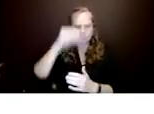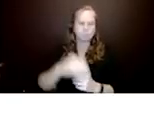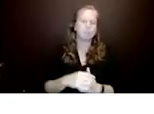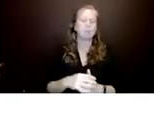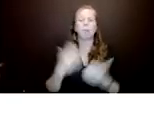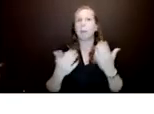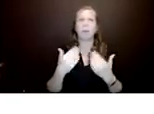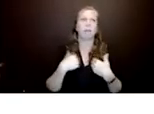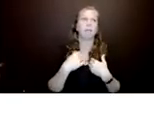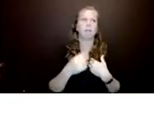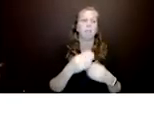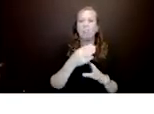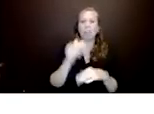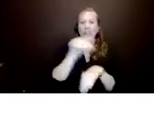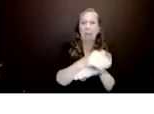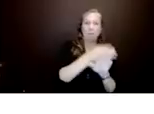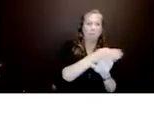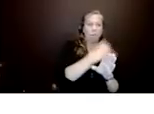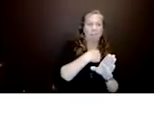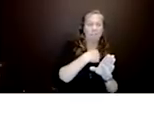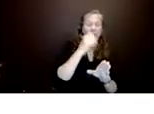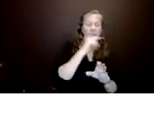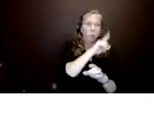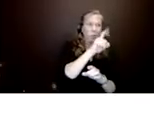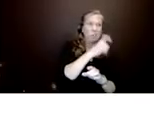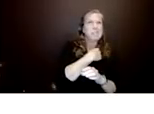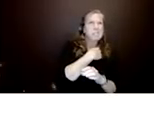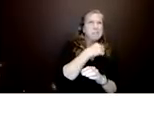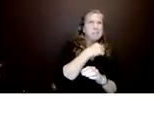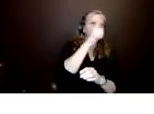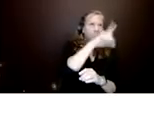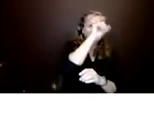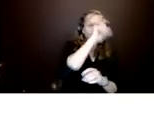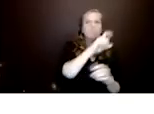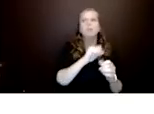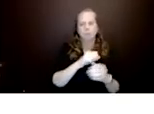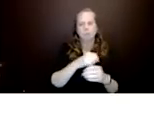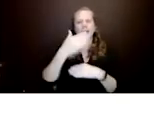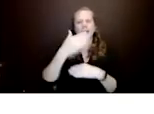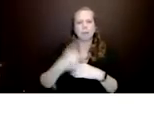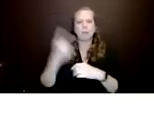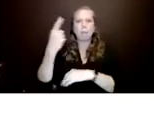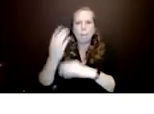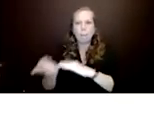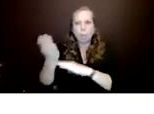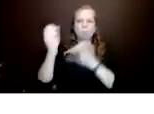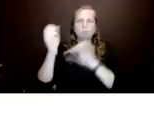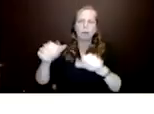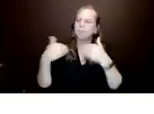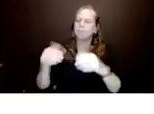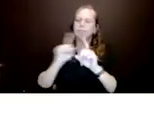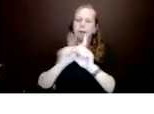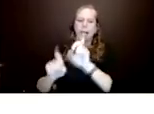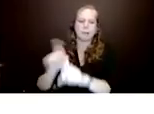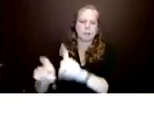before, they know that they can get up in the morning and pop into that virtual support room and get their questions answered by an adult who really will